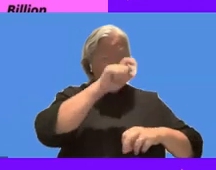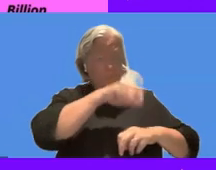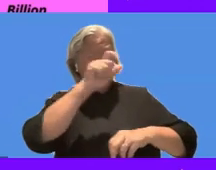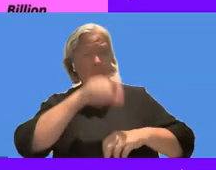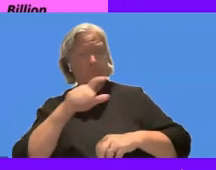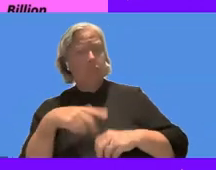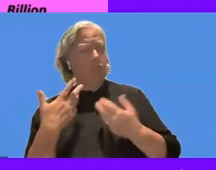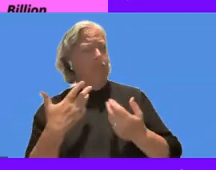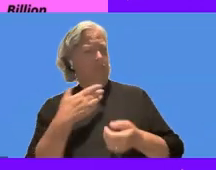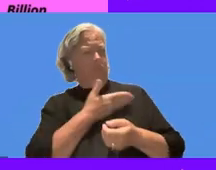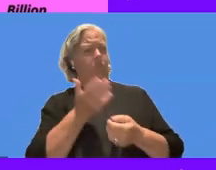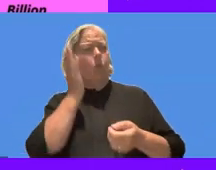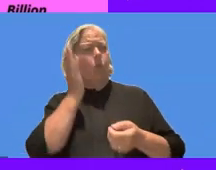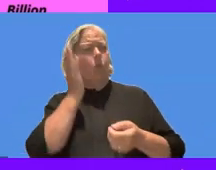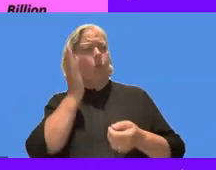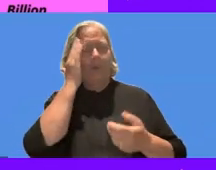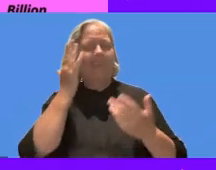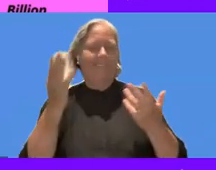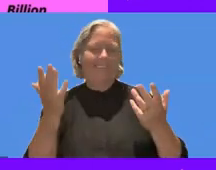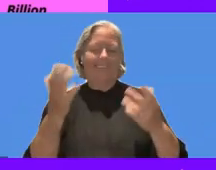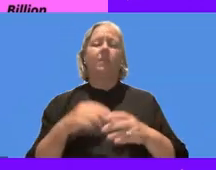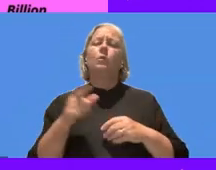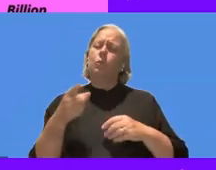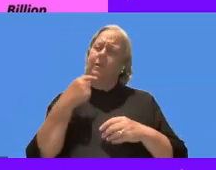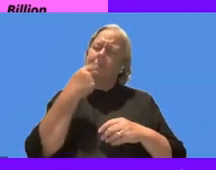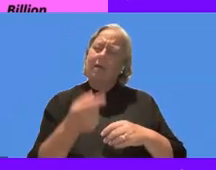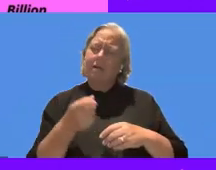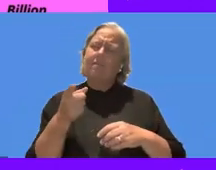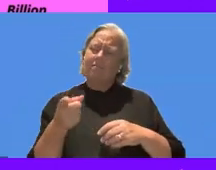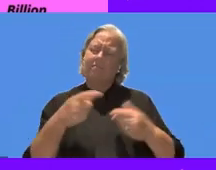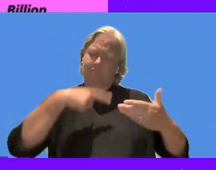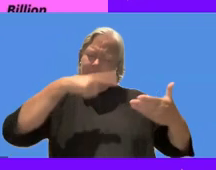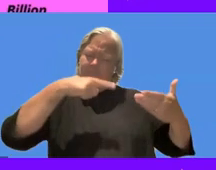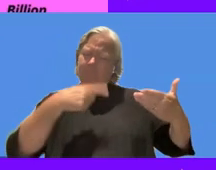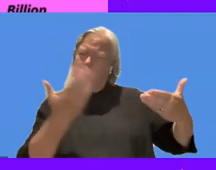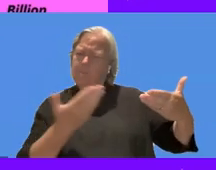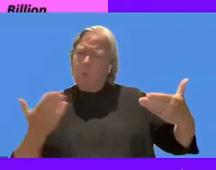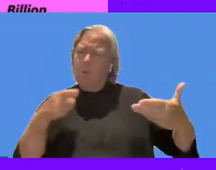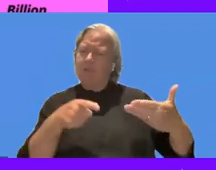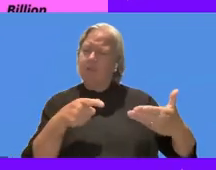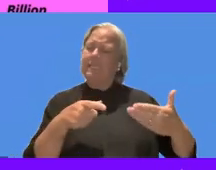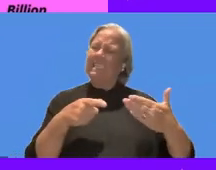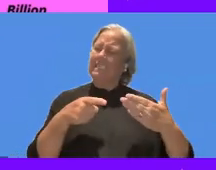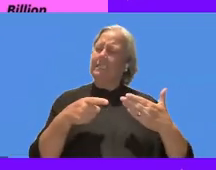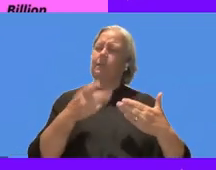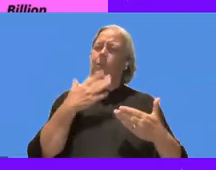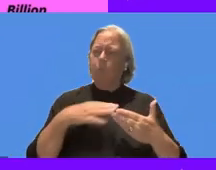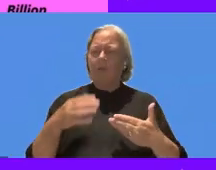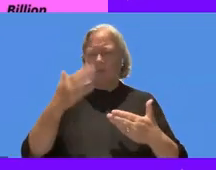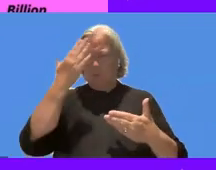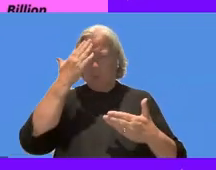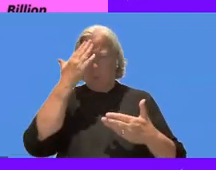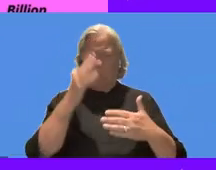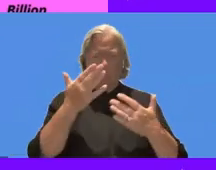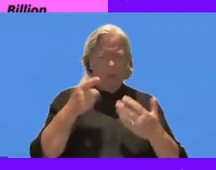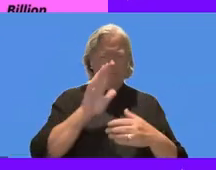know, just sort of reflecting on what you said about the report, you know, I can see it's been really helpful in surfacing some of the challenges that young girls face in